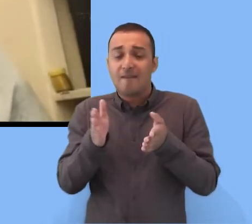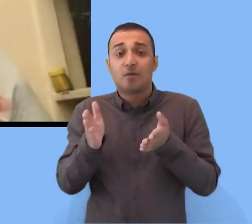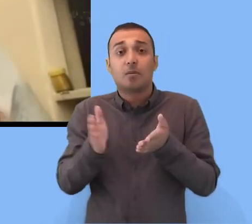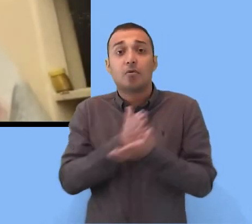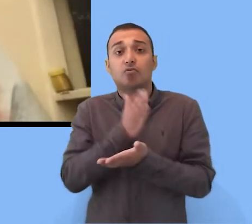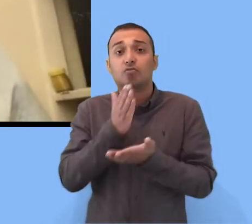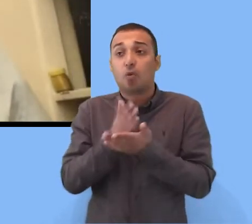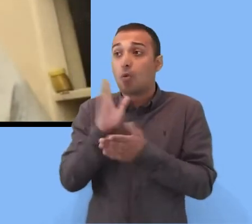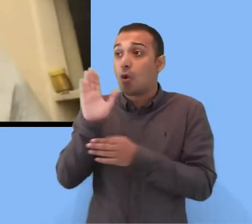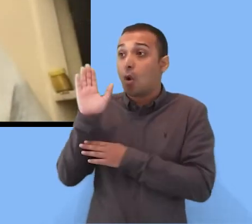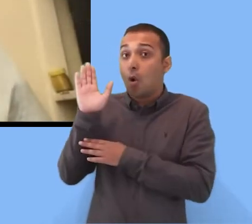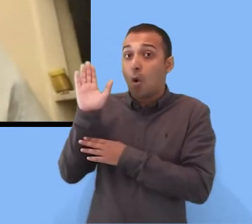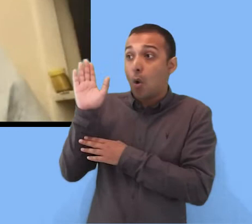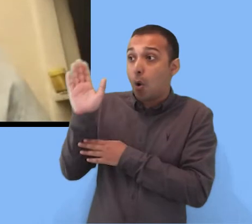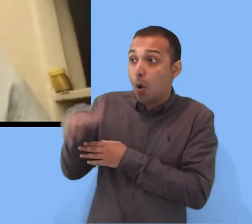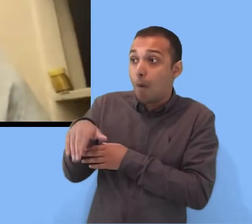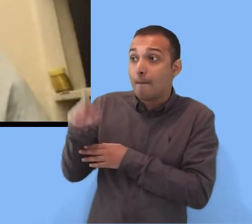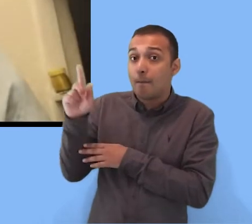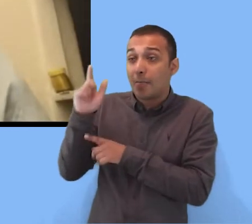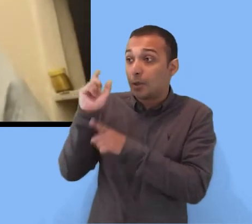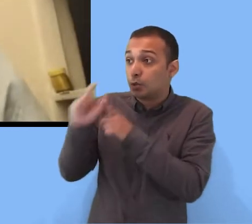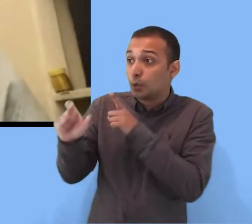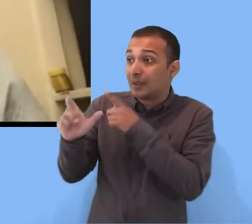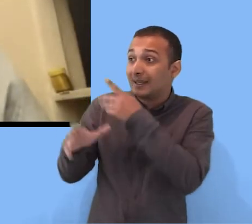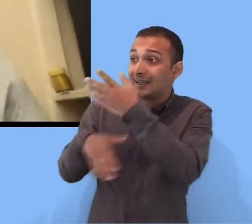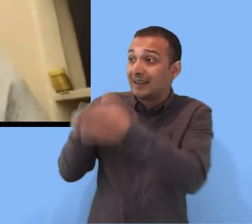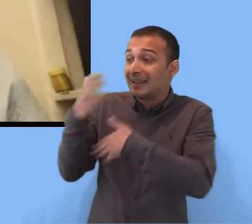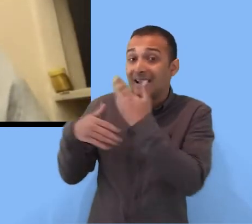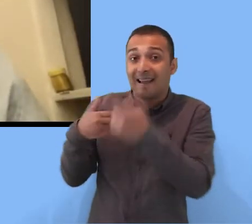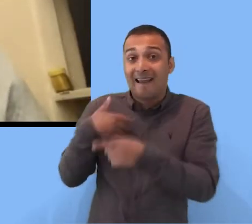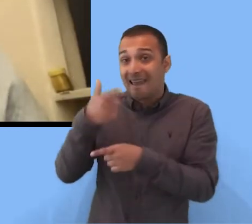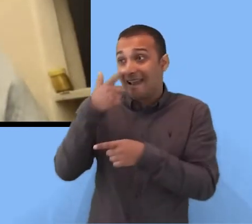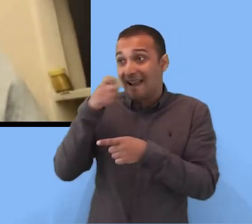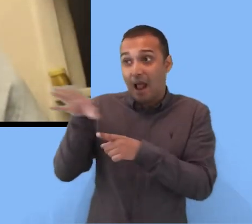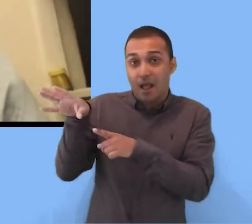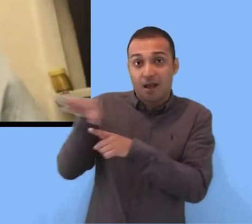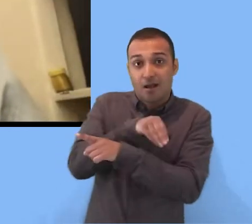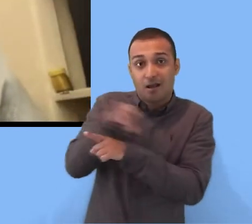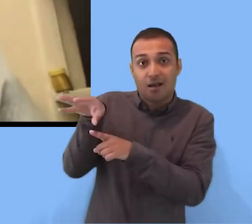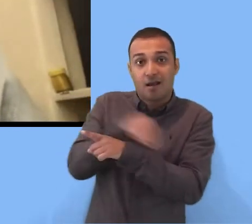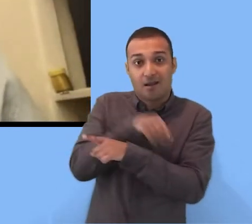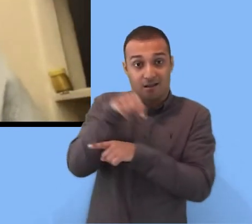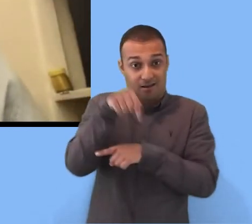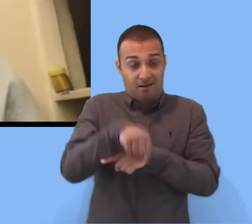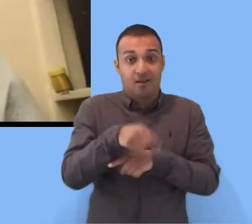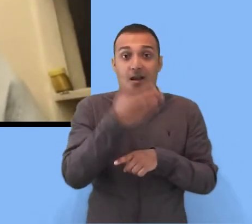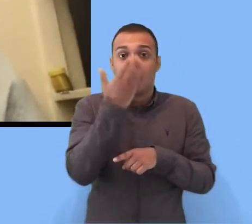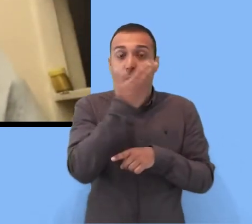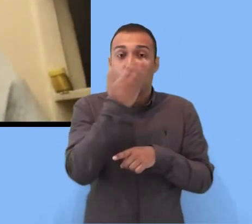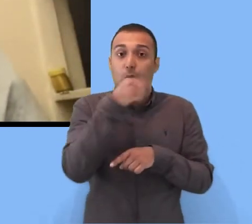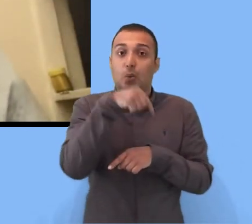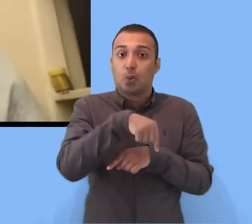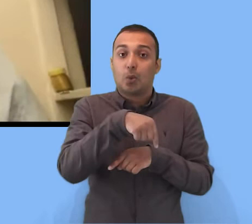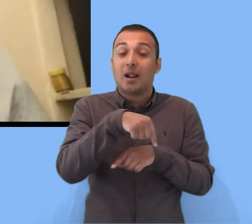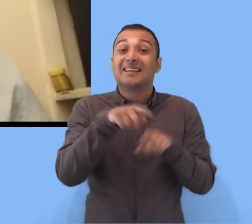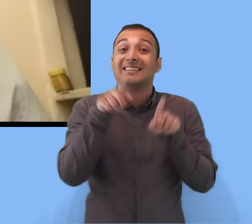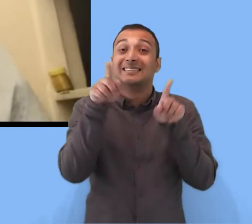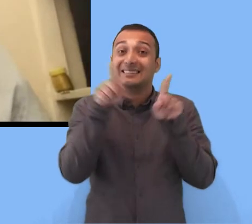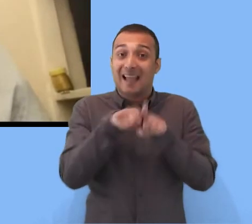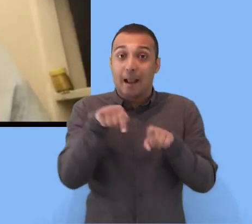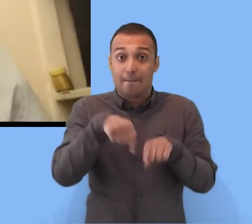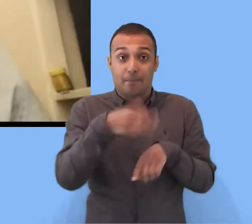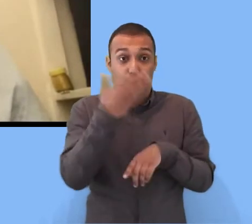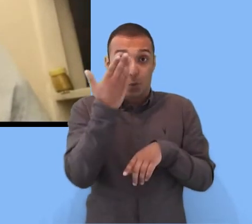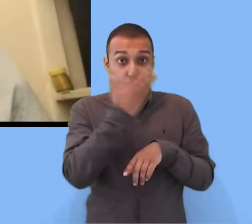in some way could be mirrored within the setting, and what's happening within the setting can then be mirrored